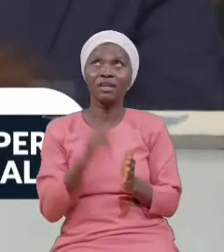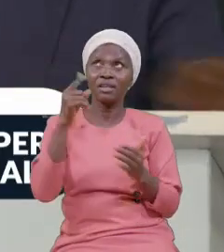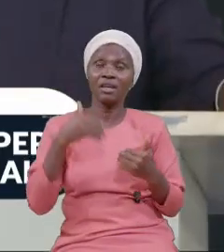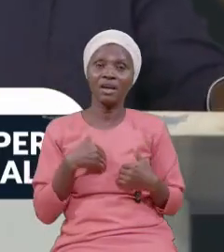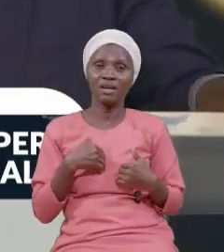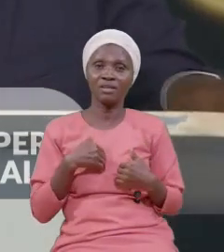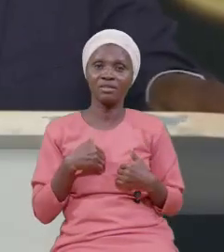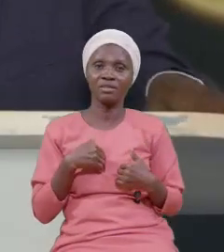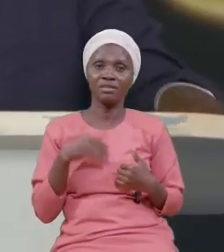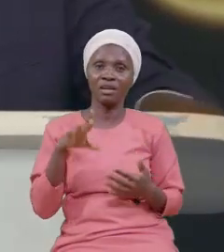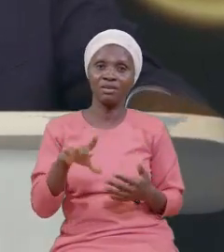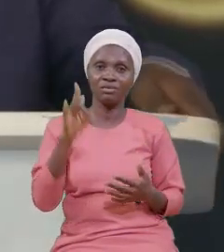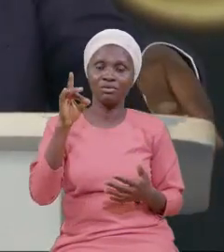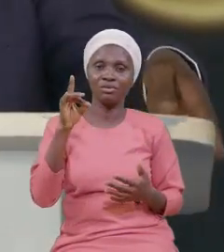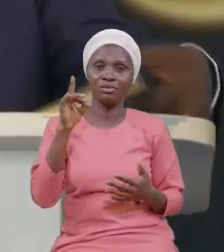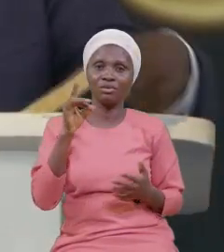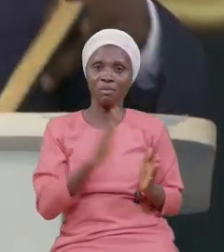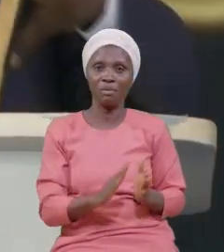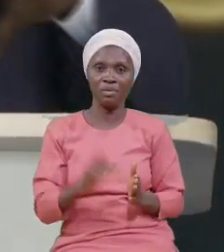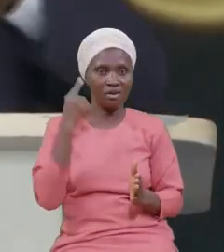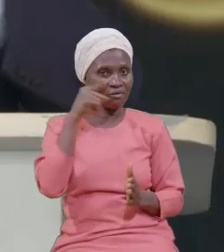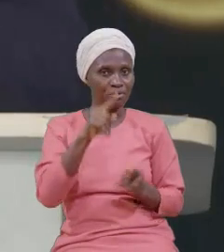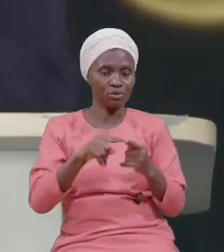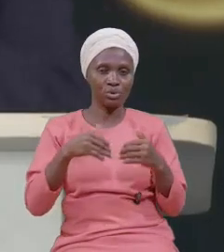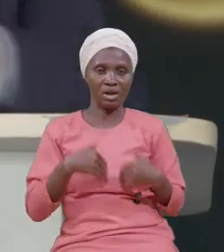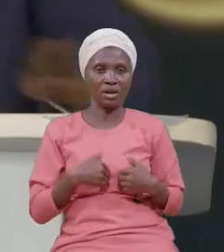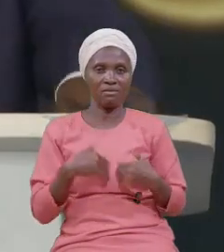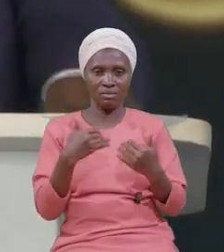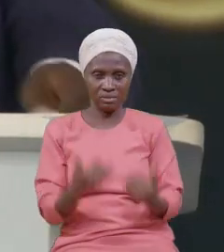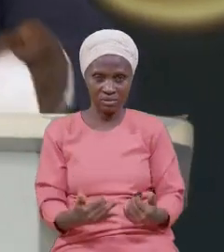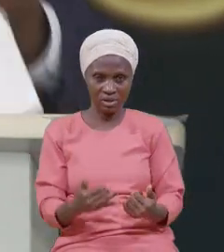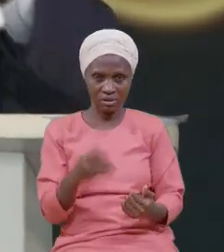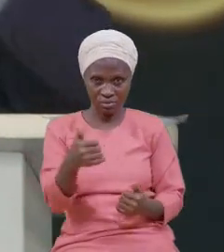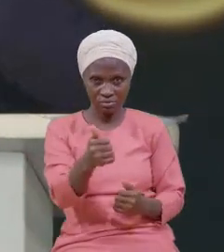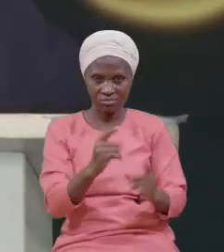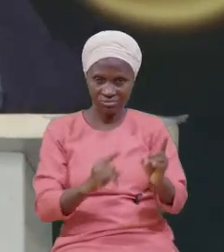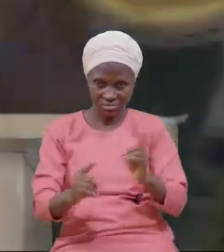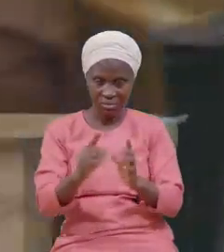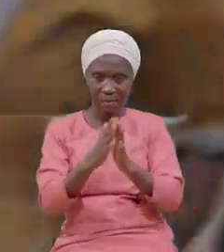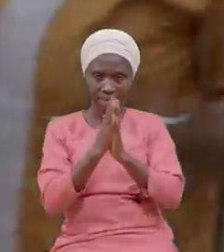to have. Open your mouth now and talk to the Lord in prayer.